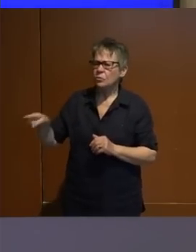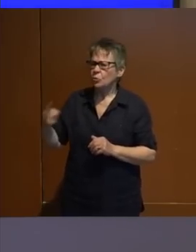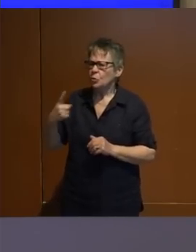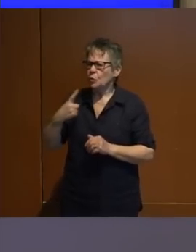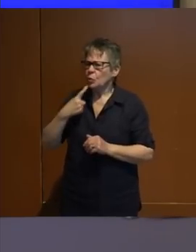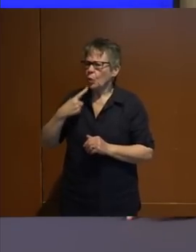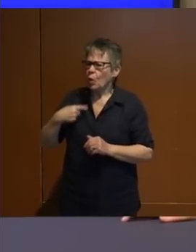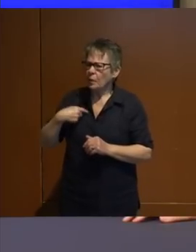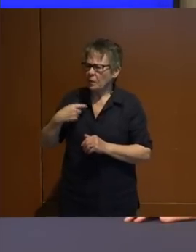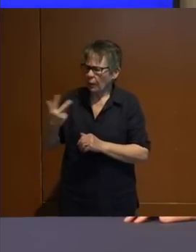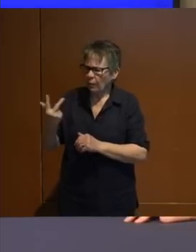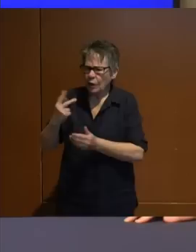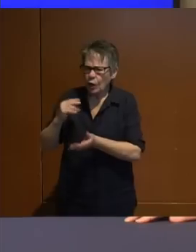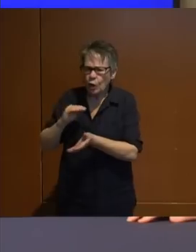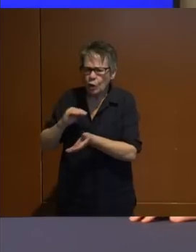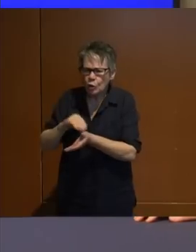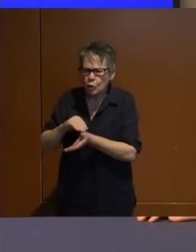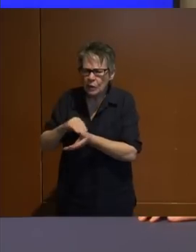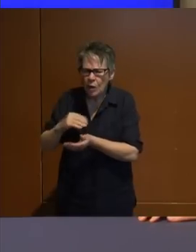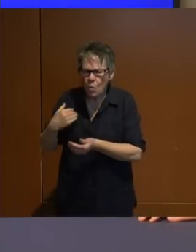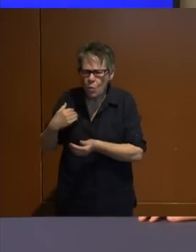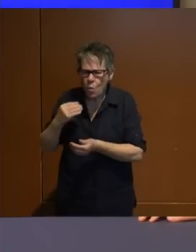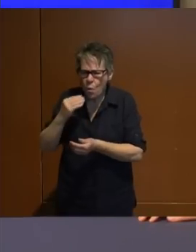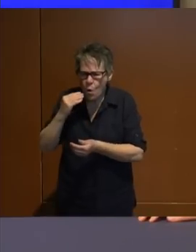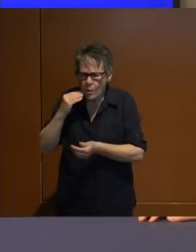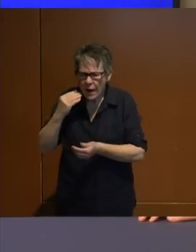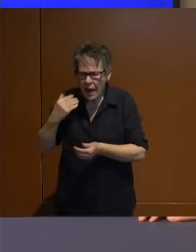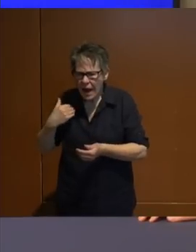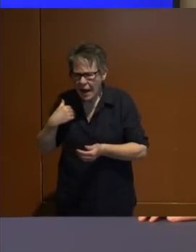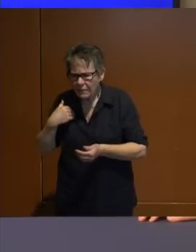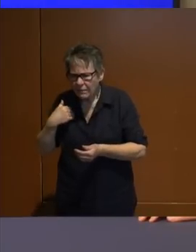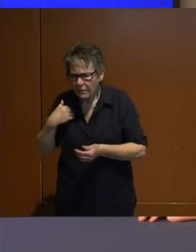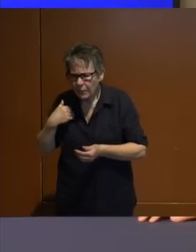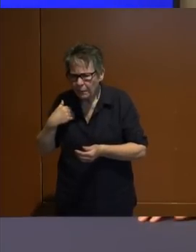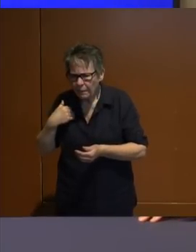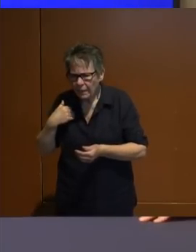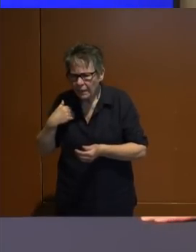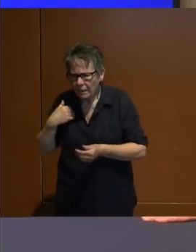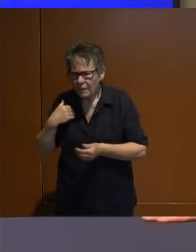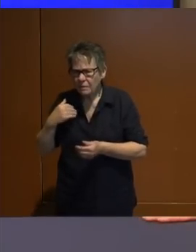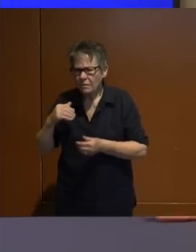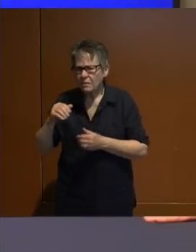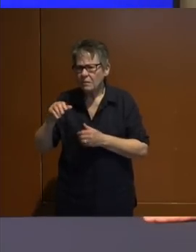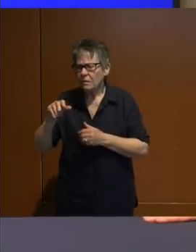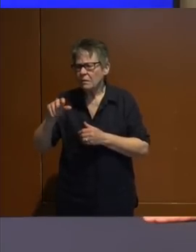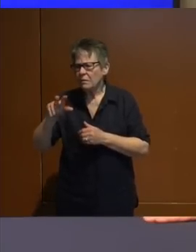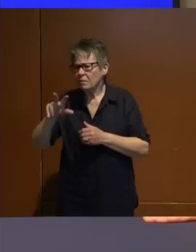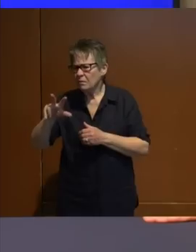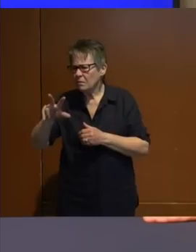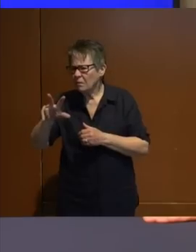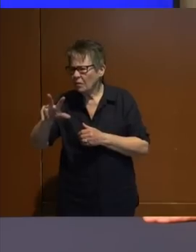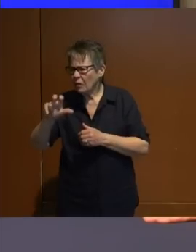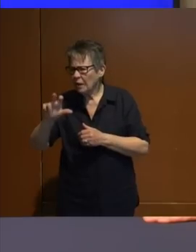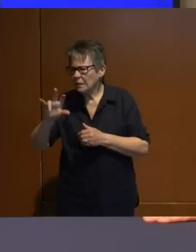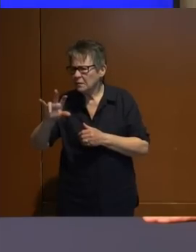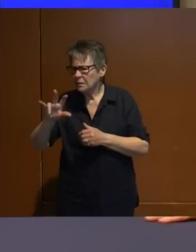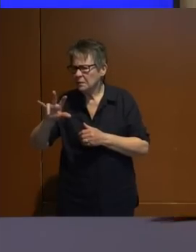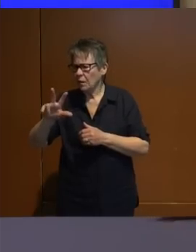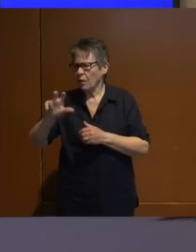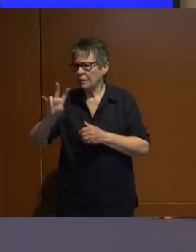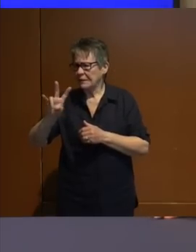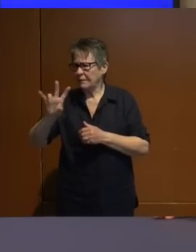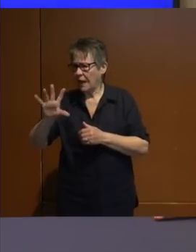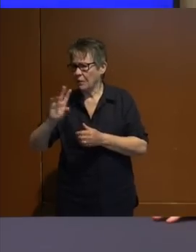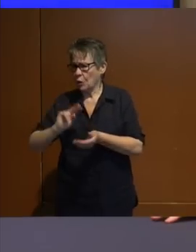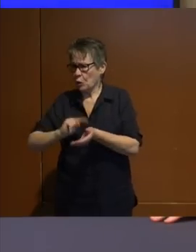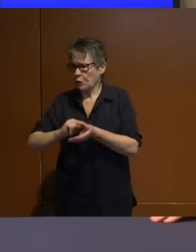again, if I get the denominator right, it's 375 That's right. in the states. That's about 20%, just under 20%. And that number, if you've